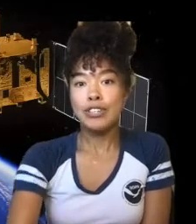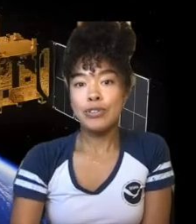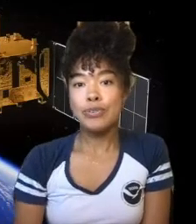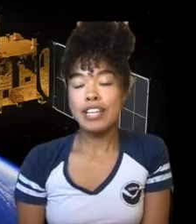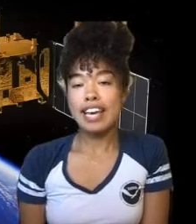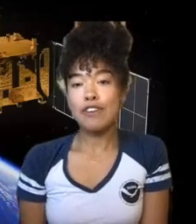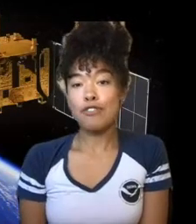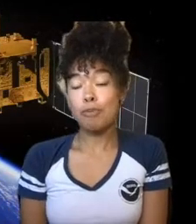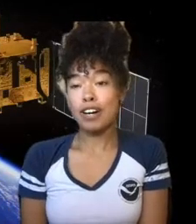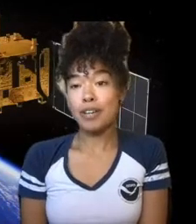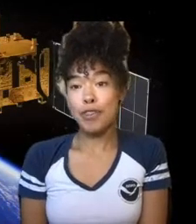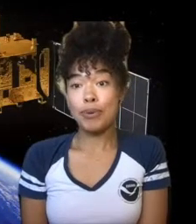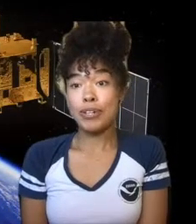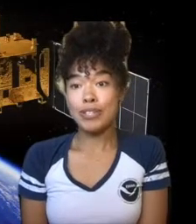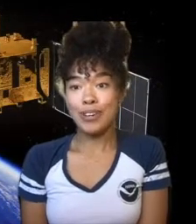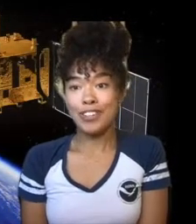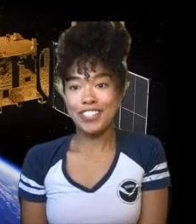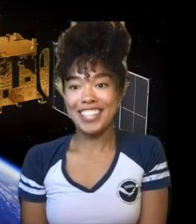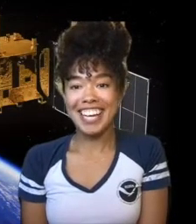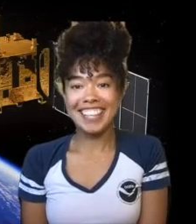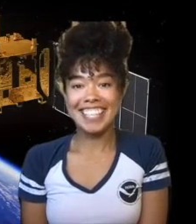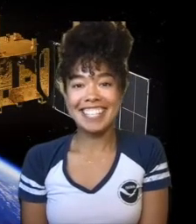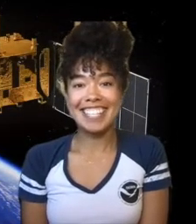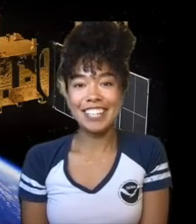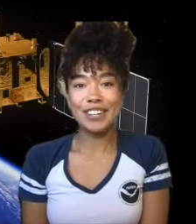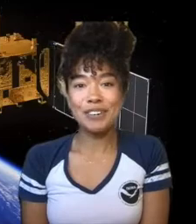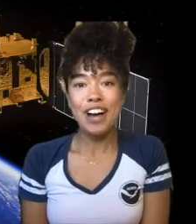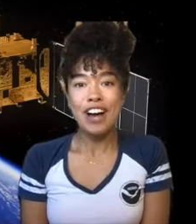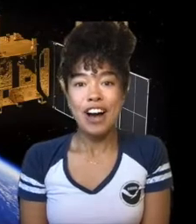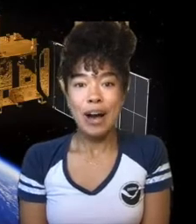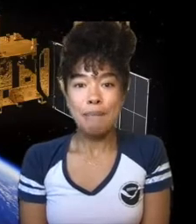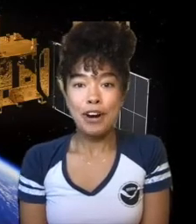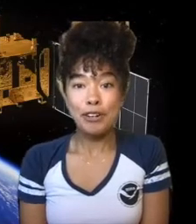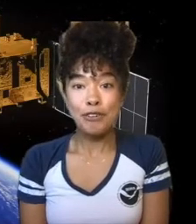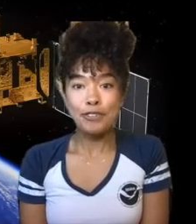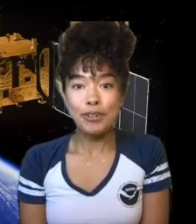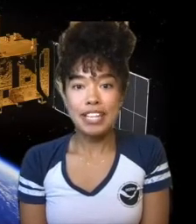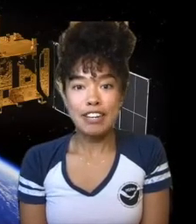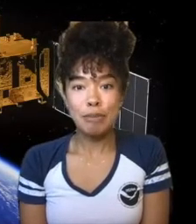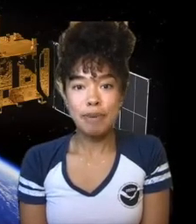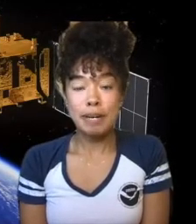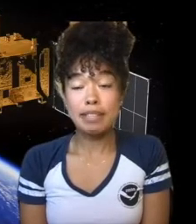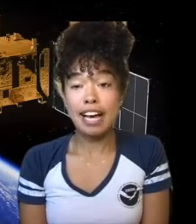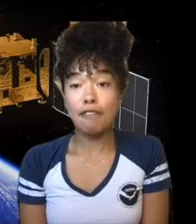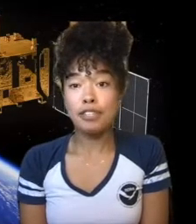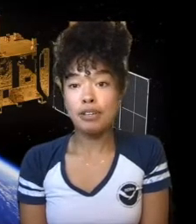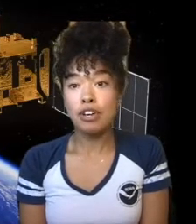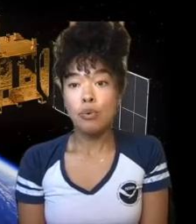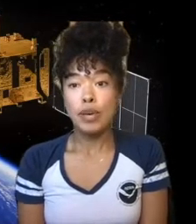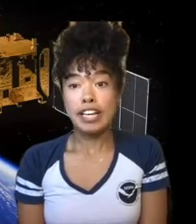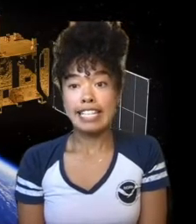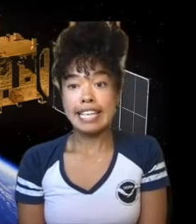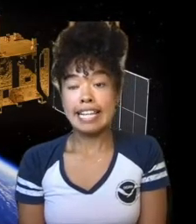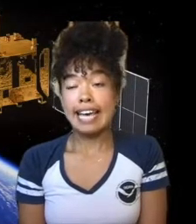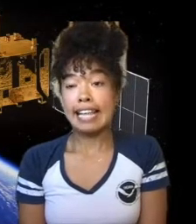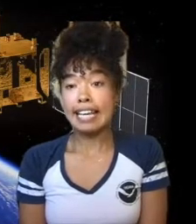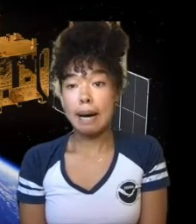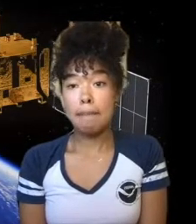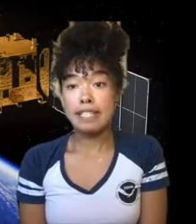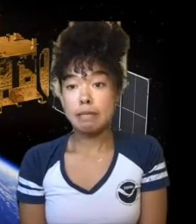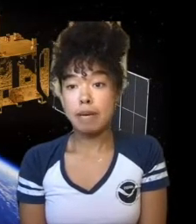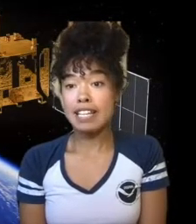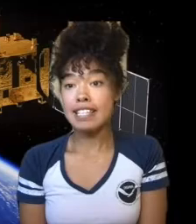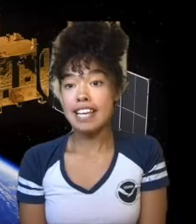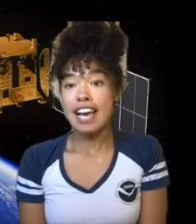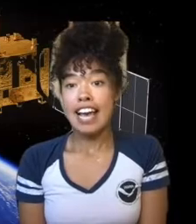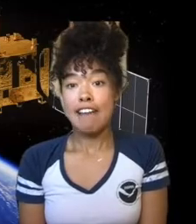can use a robot and throw it into the ocean like this yellow Argo float here in the bottom left. We can send a satellite up